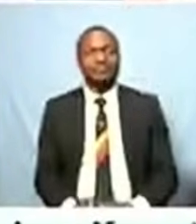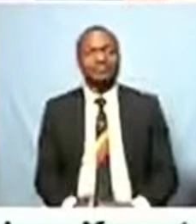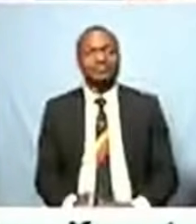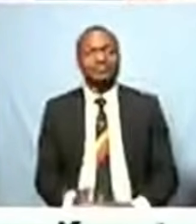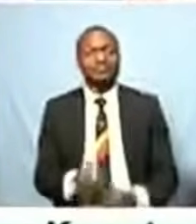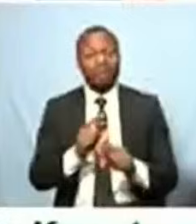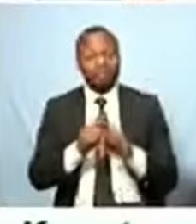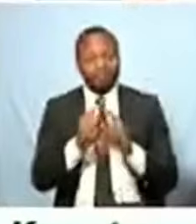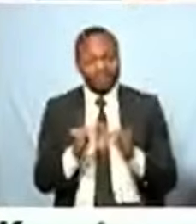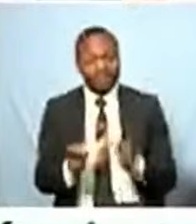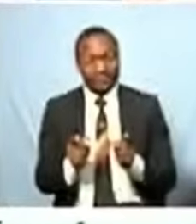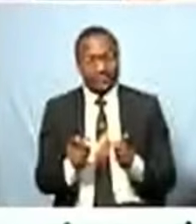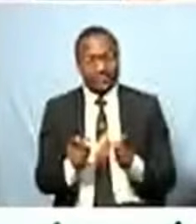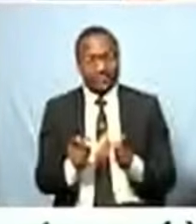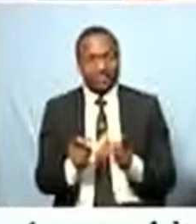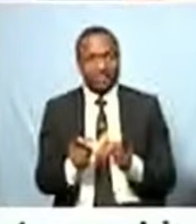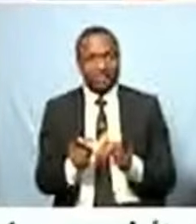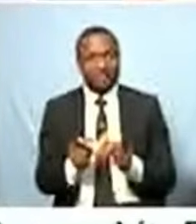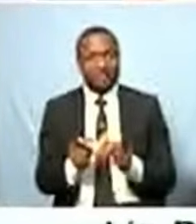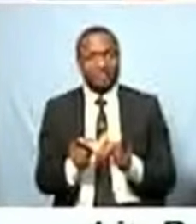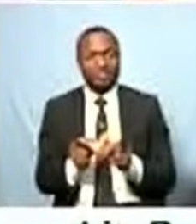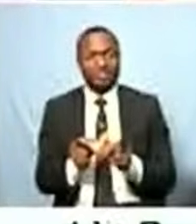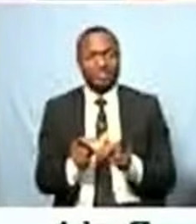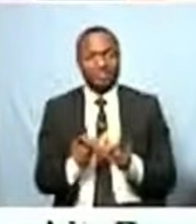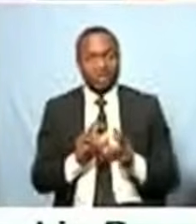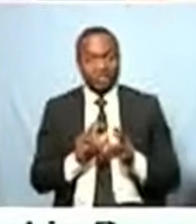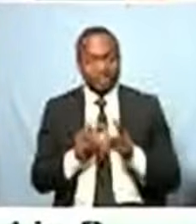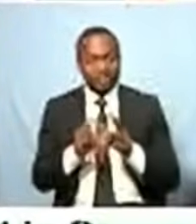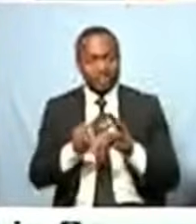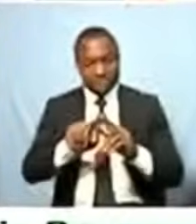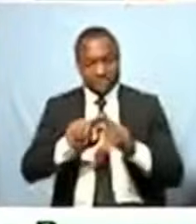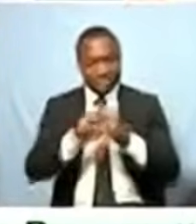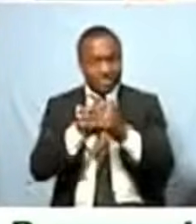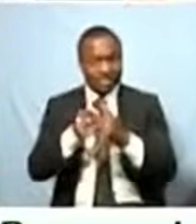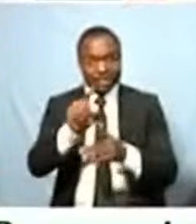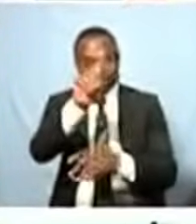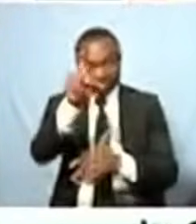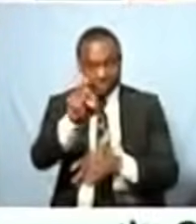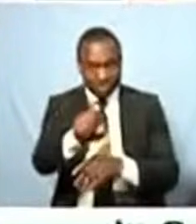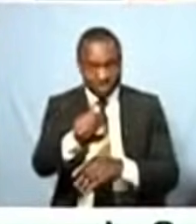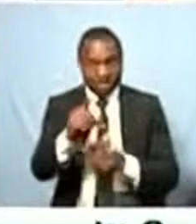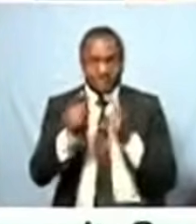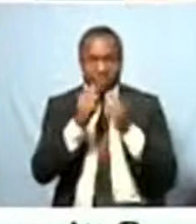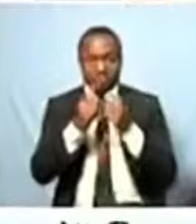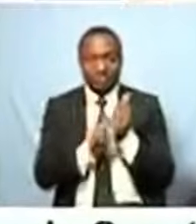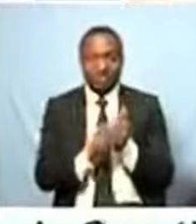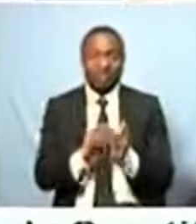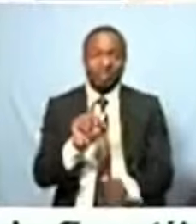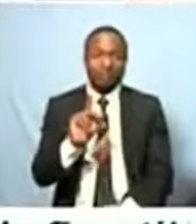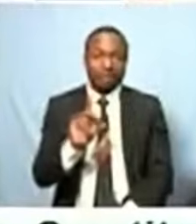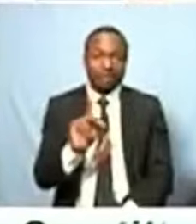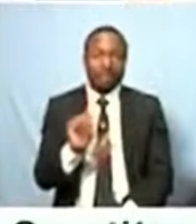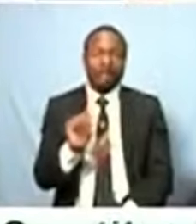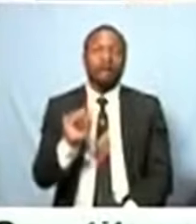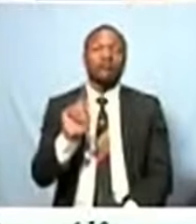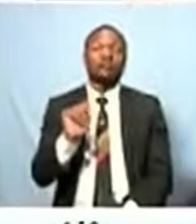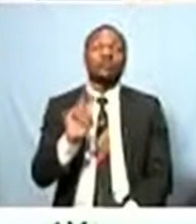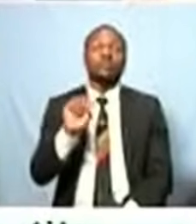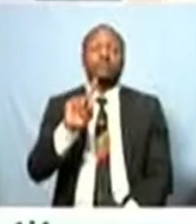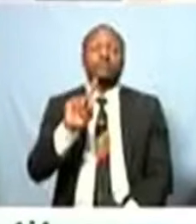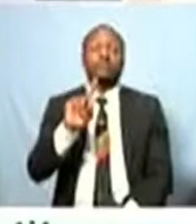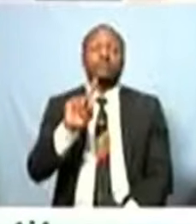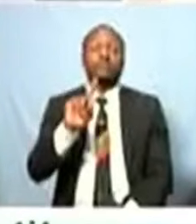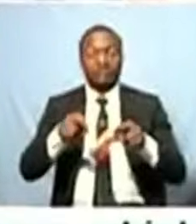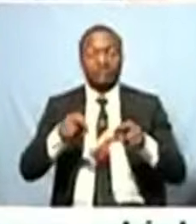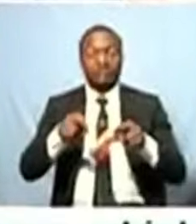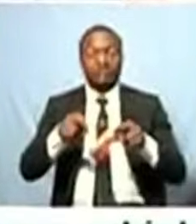But in terms of the way she started the question, she talked about Katunda Watopa, it's done. She